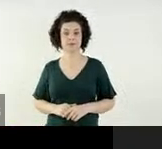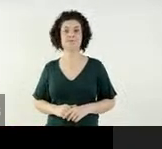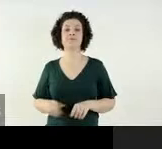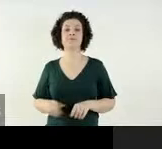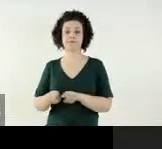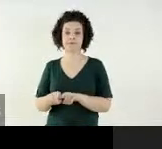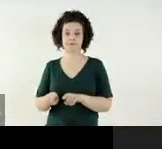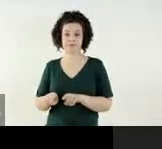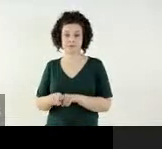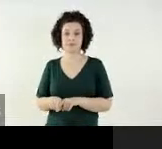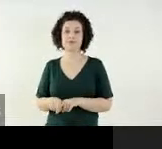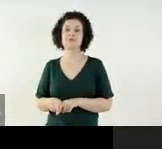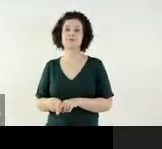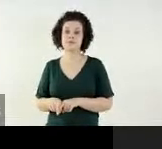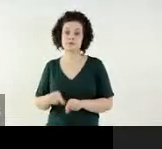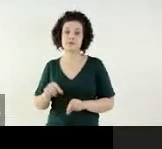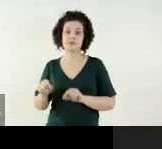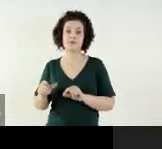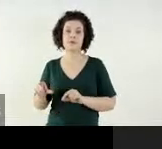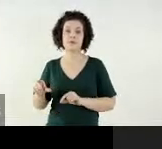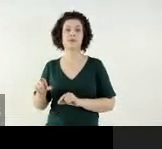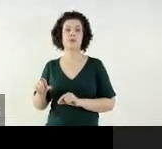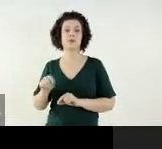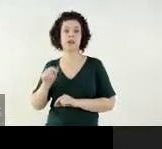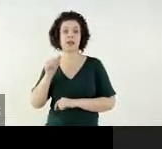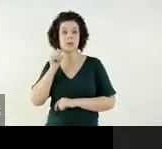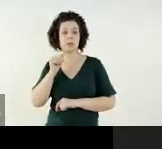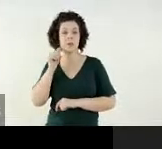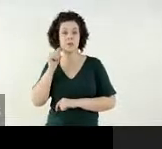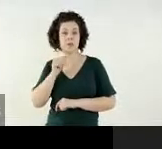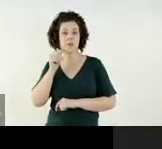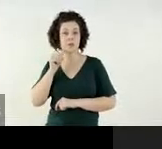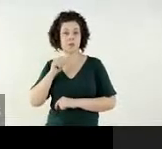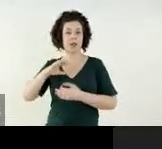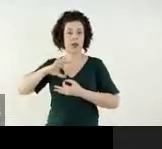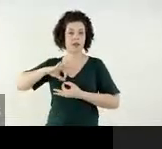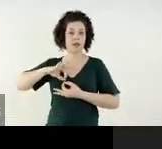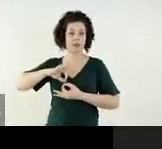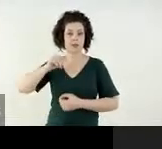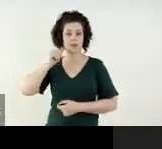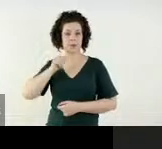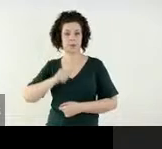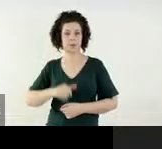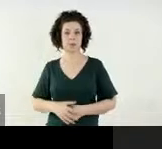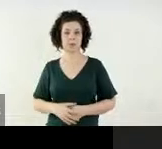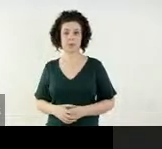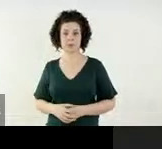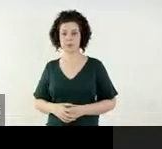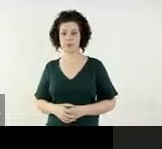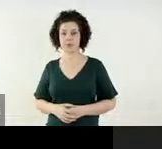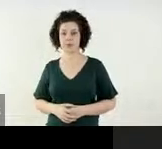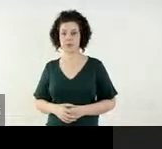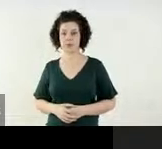Here we see Ruth Mountain Grove on the left in her early 70s, and Jeb in her early 30s.